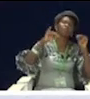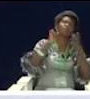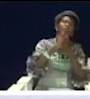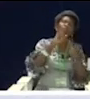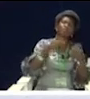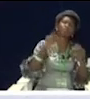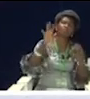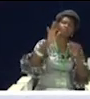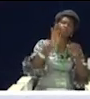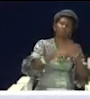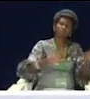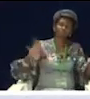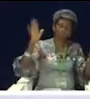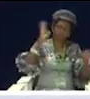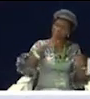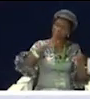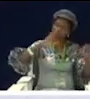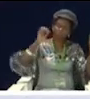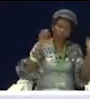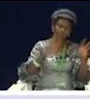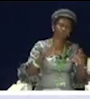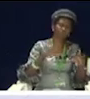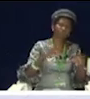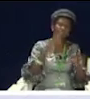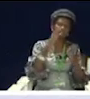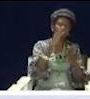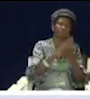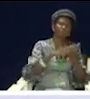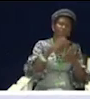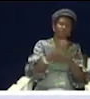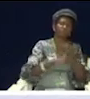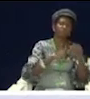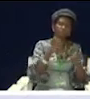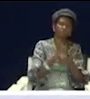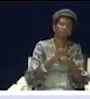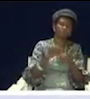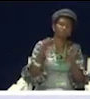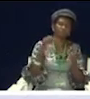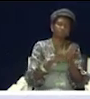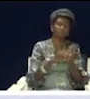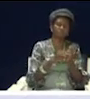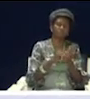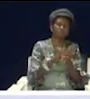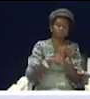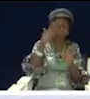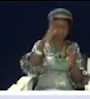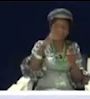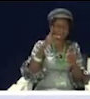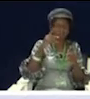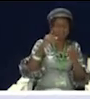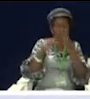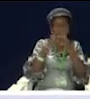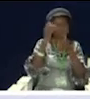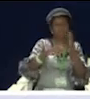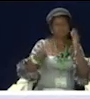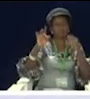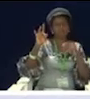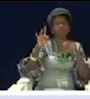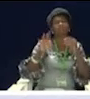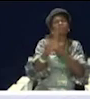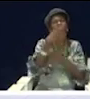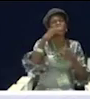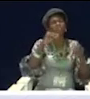Amen. Years passed. We got to Genesis 17. God said,